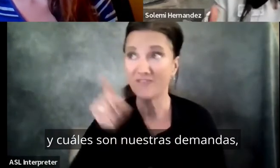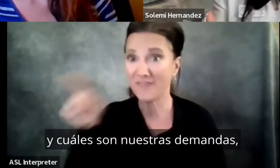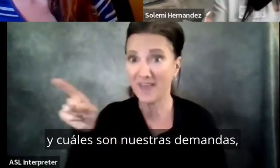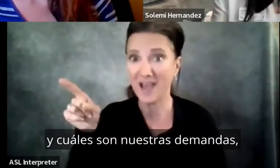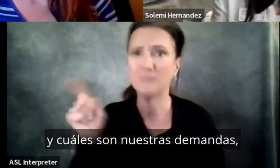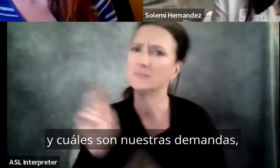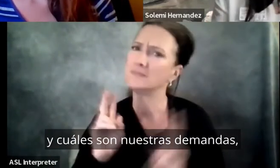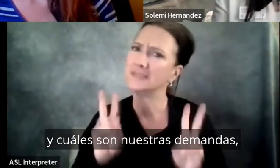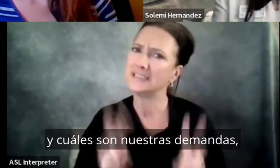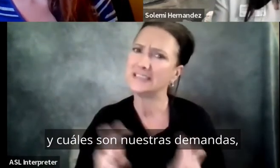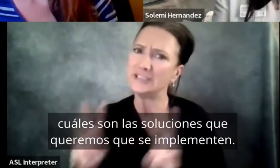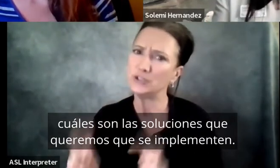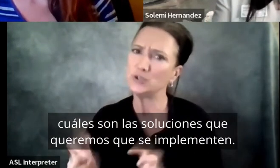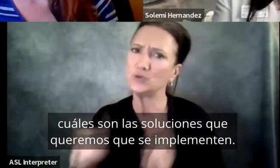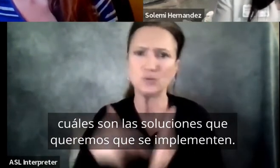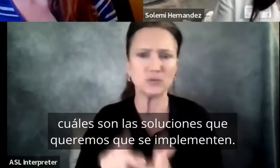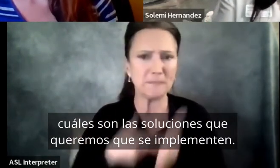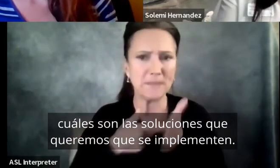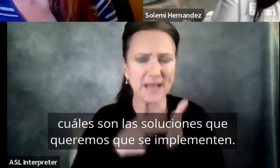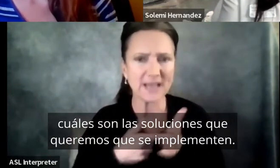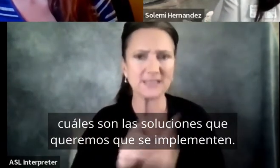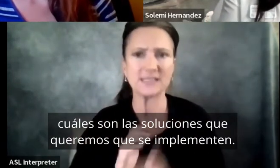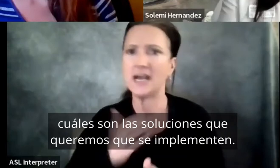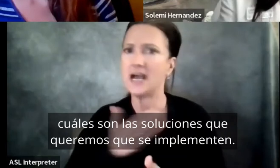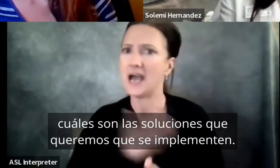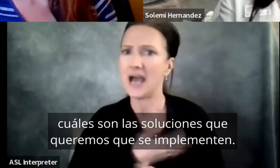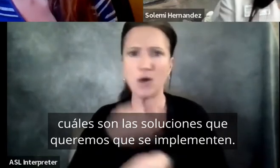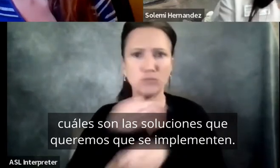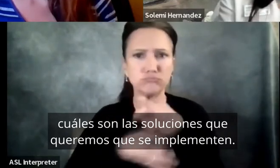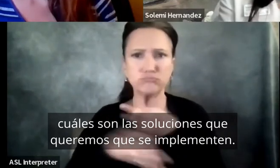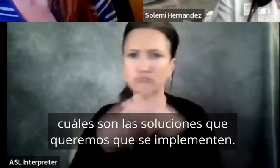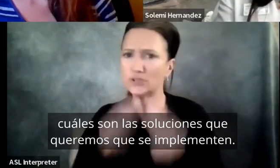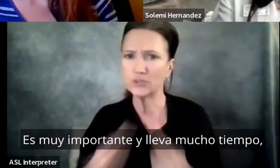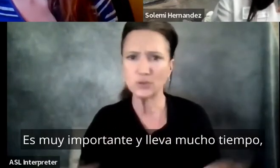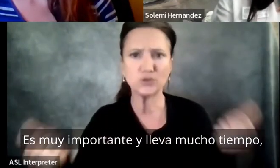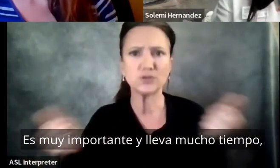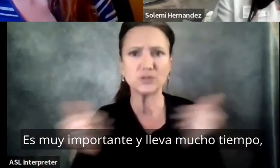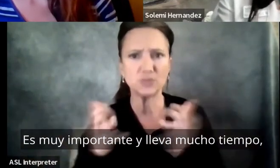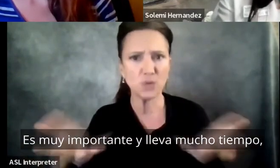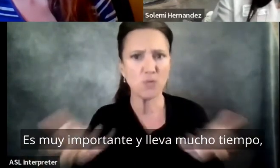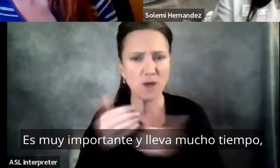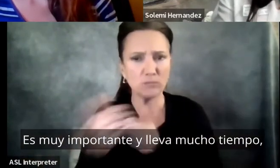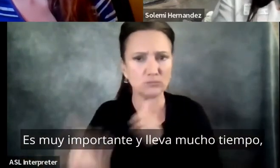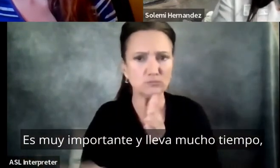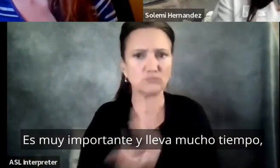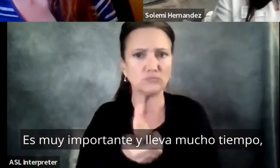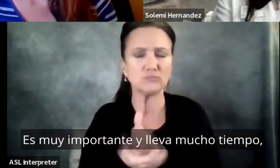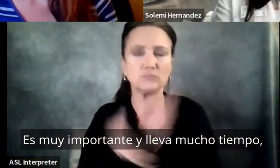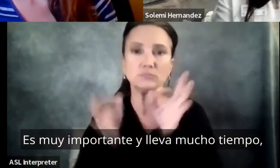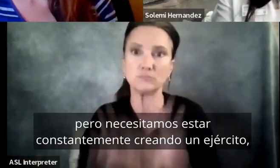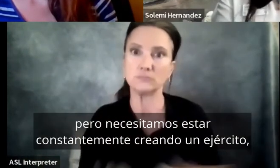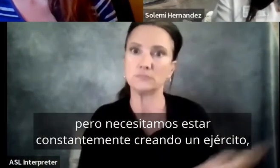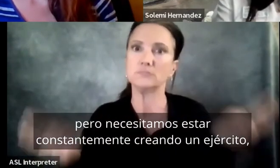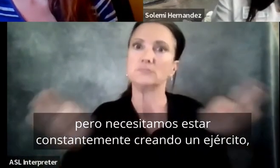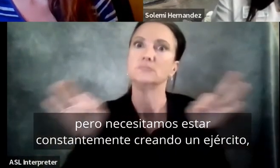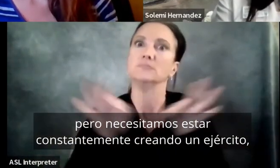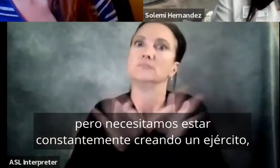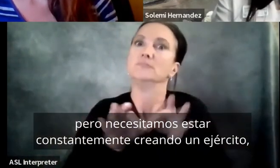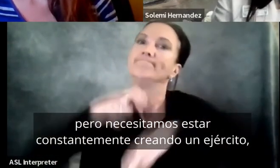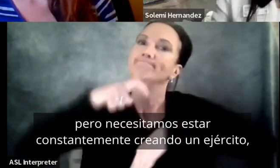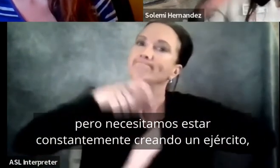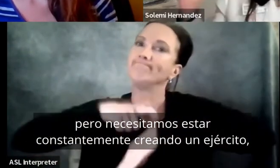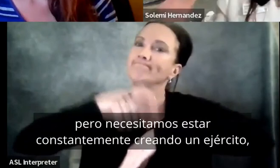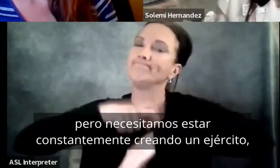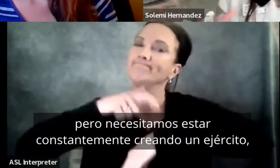issues and what are our demands, what are the solutions we want to be implemented. It's very important and it takes a long time, but we need to